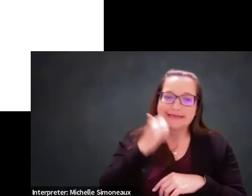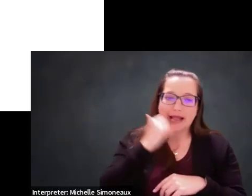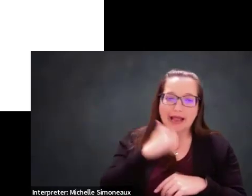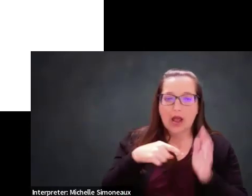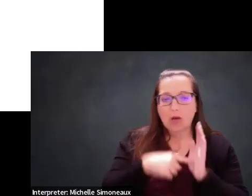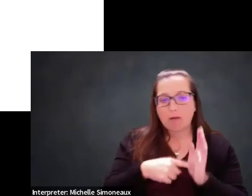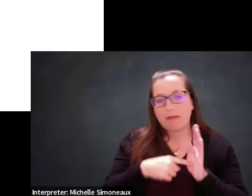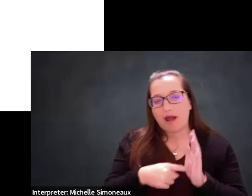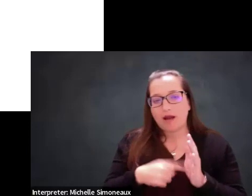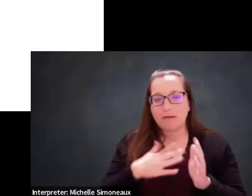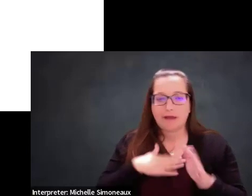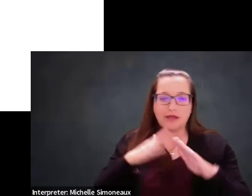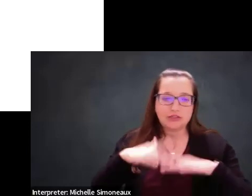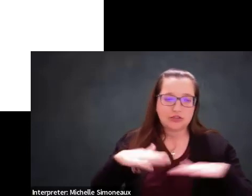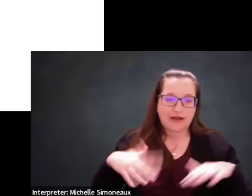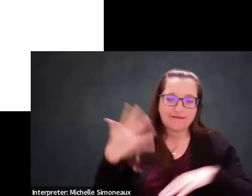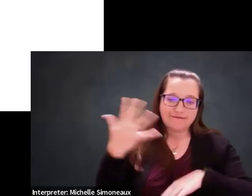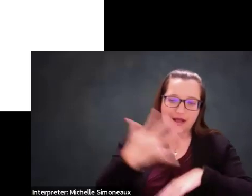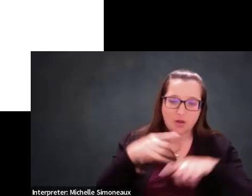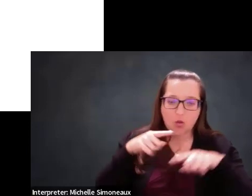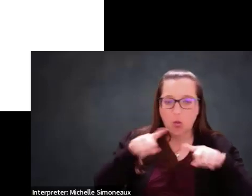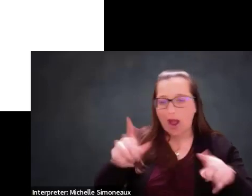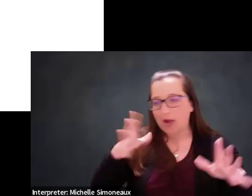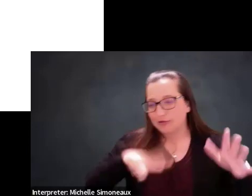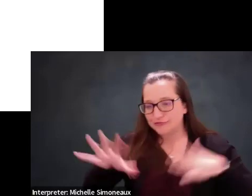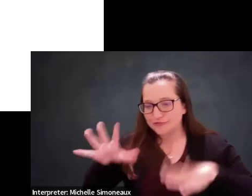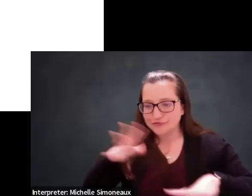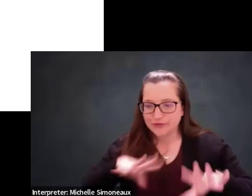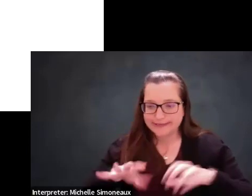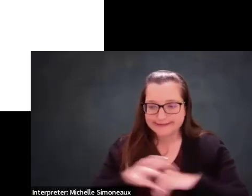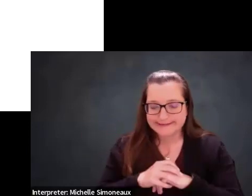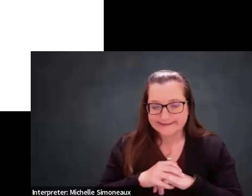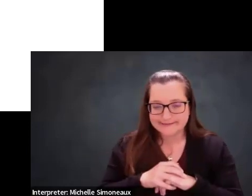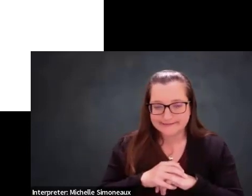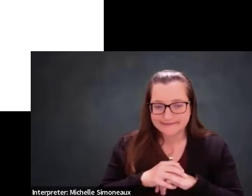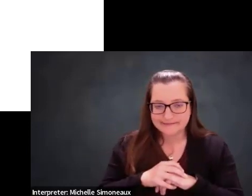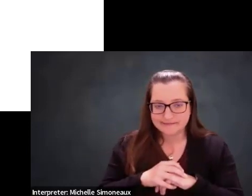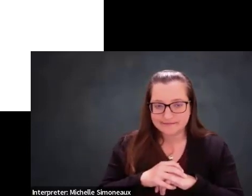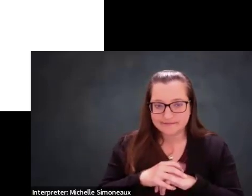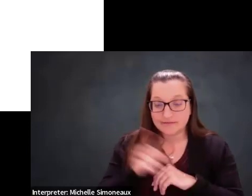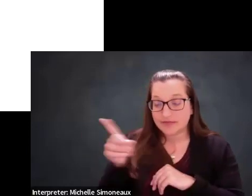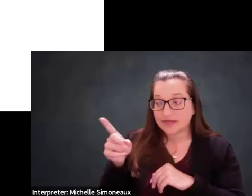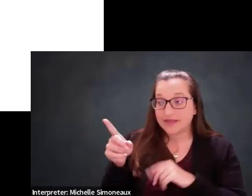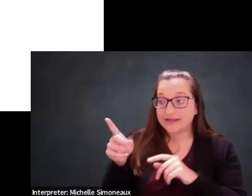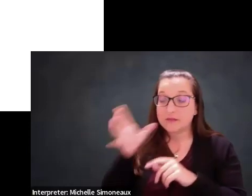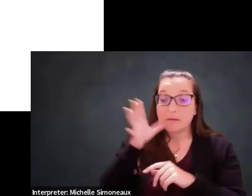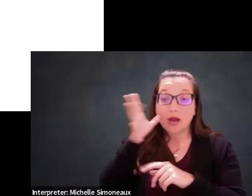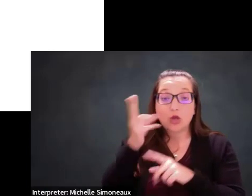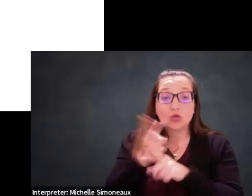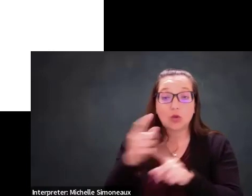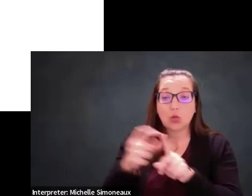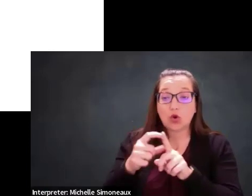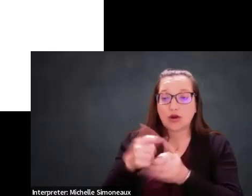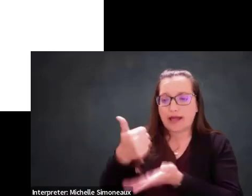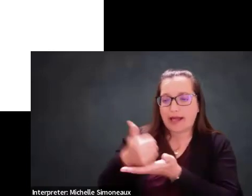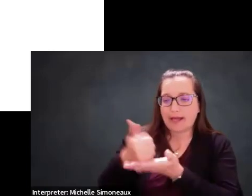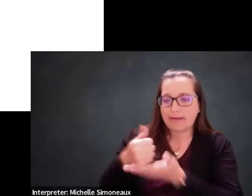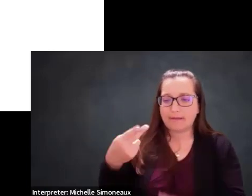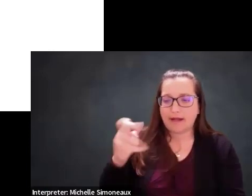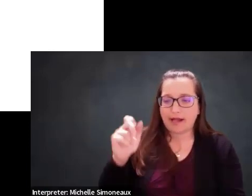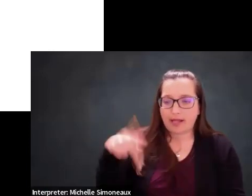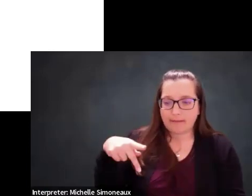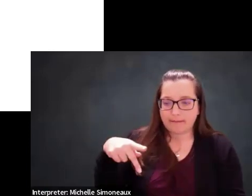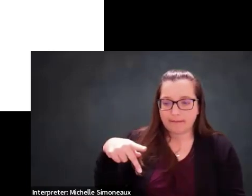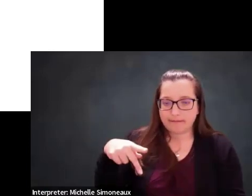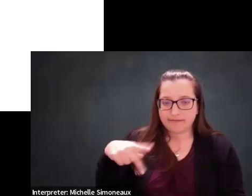helping my child get dressed. So this parent is using the word help. So the student is working on self dressing.